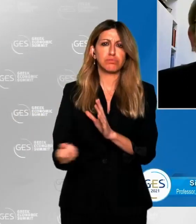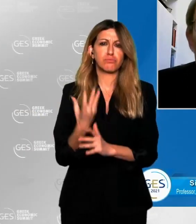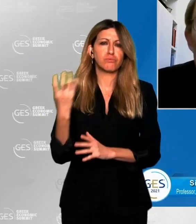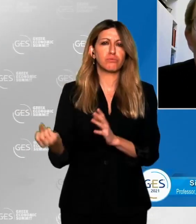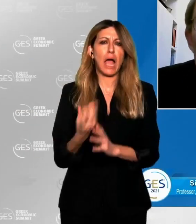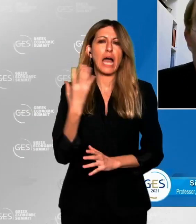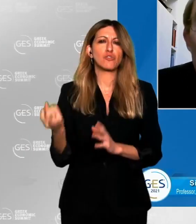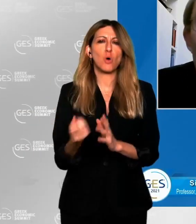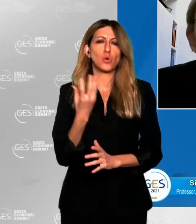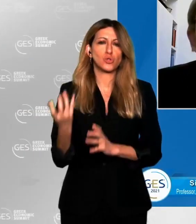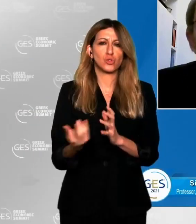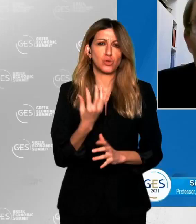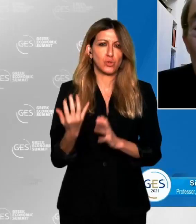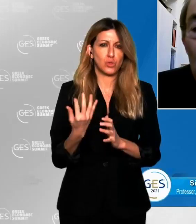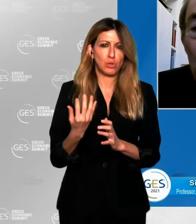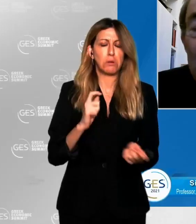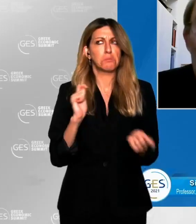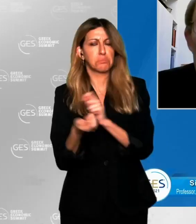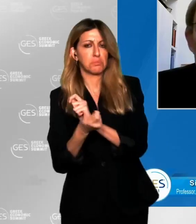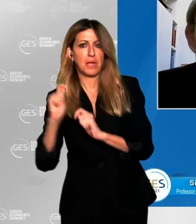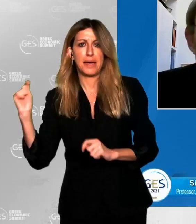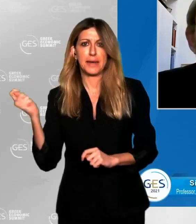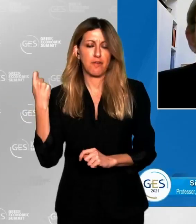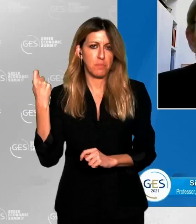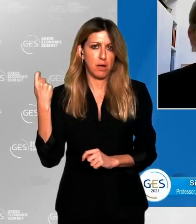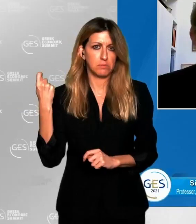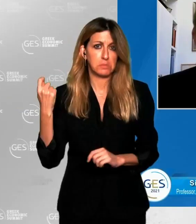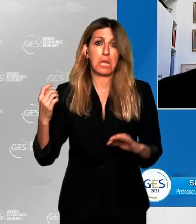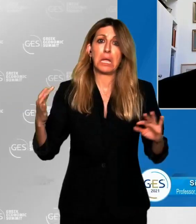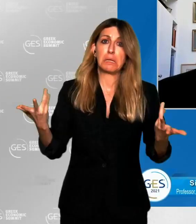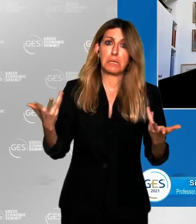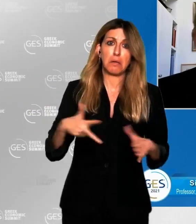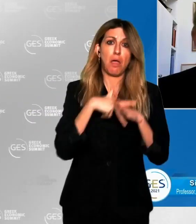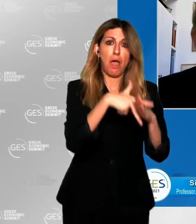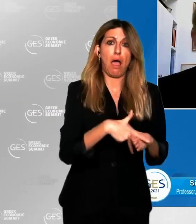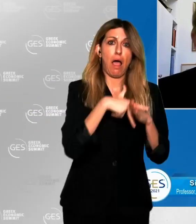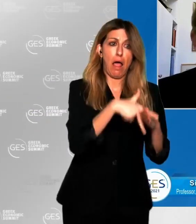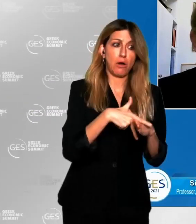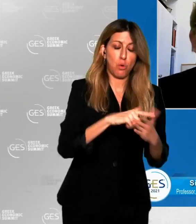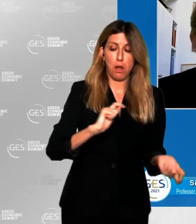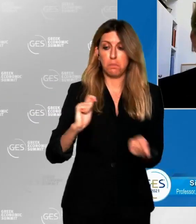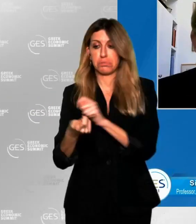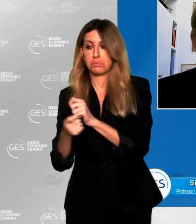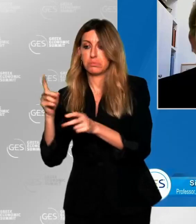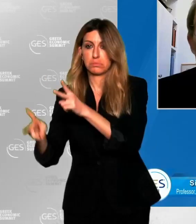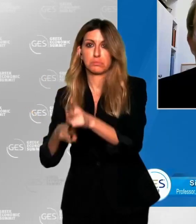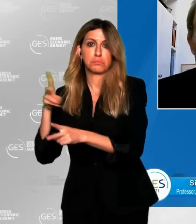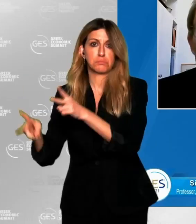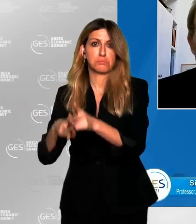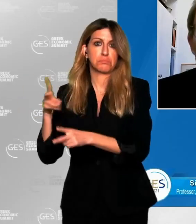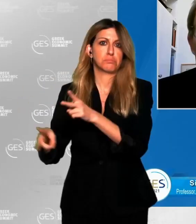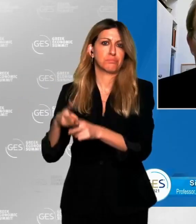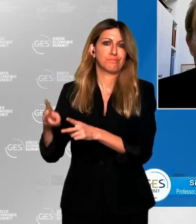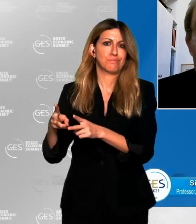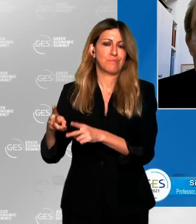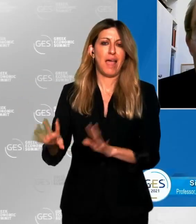internal combustion engine, and they carried on. Whereas now they do have a choice, and that's where the difficulty lies